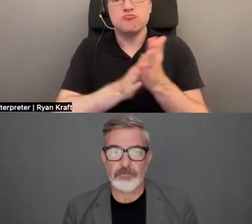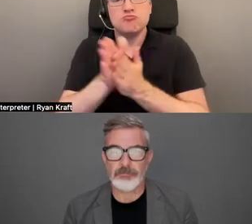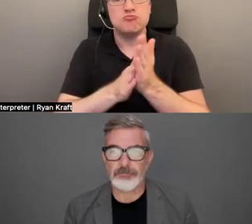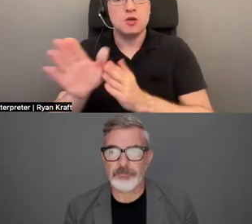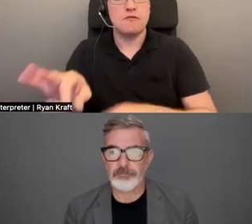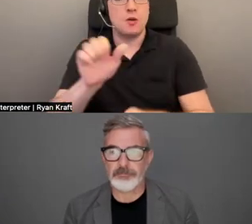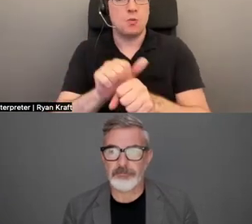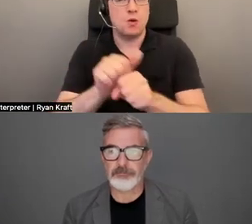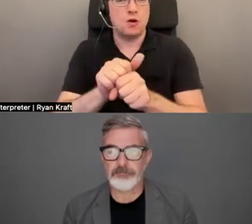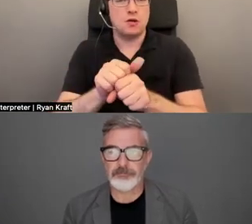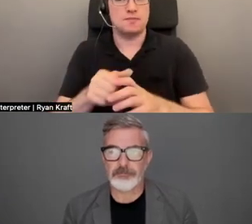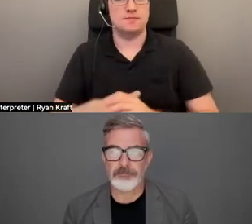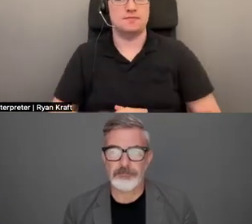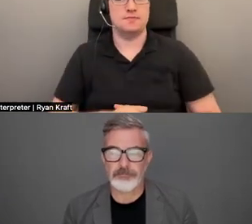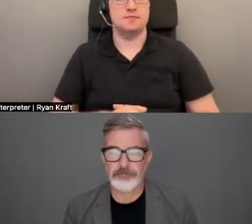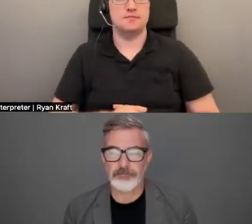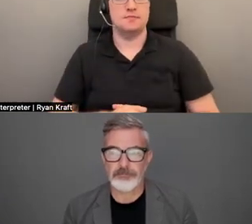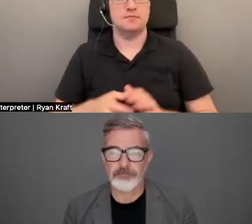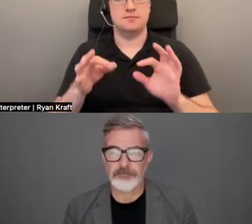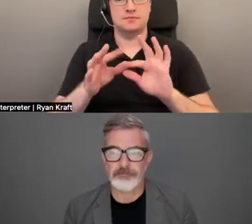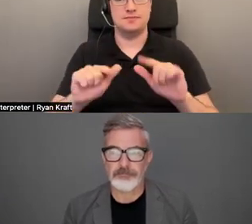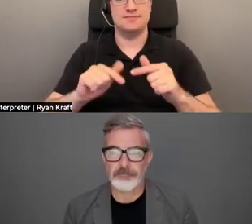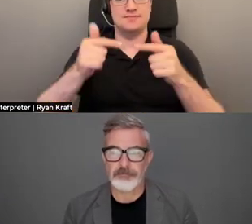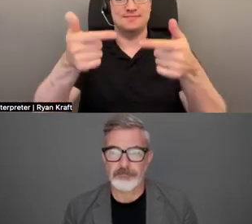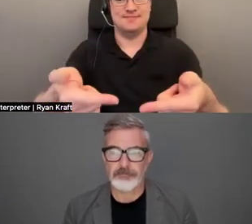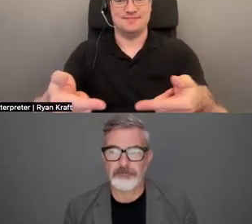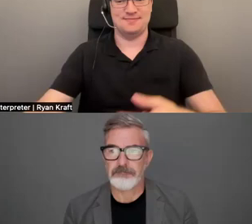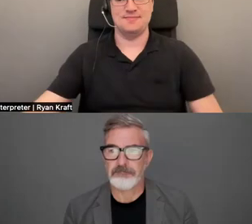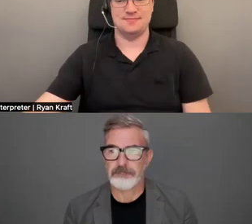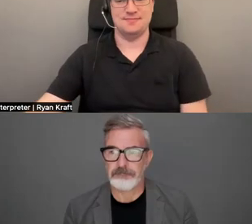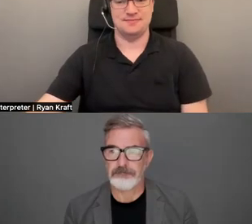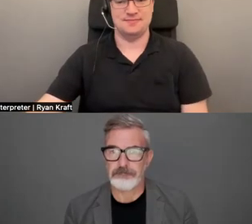graduates seeking employment.